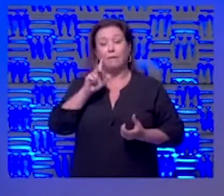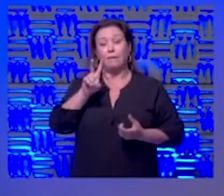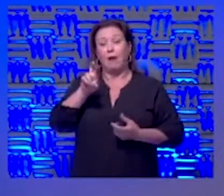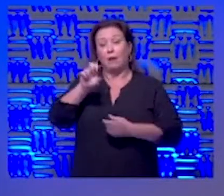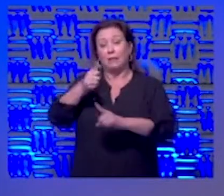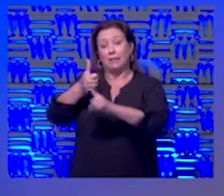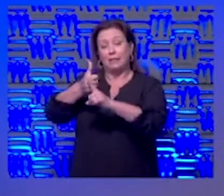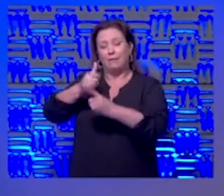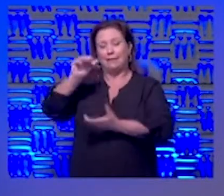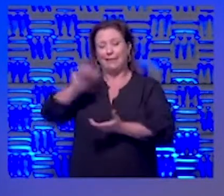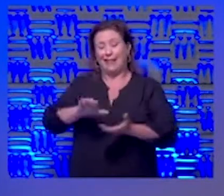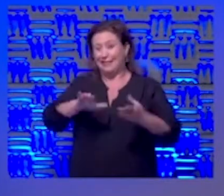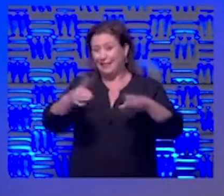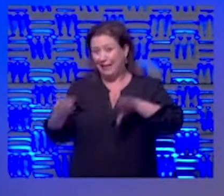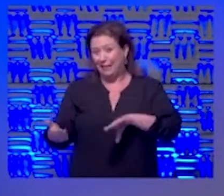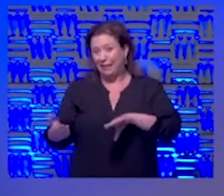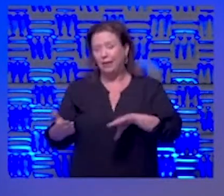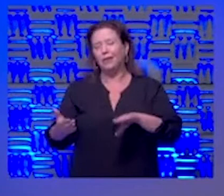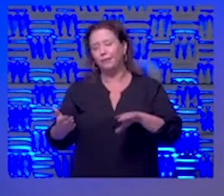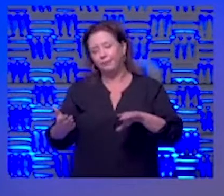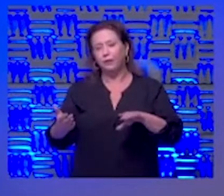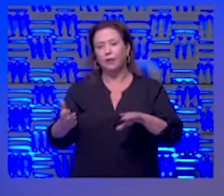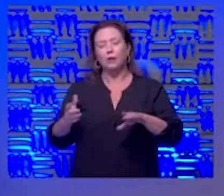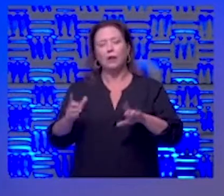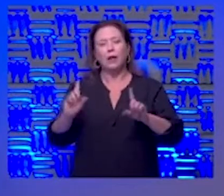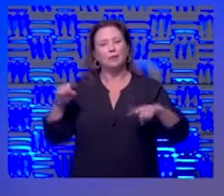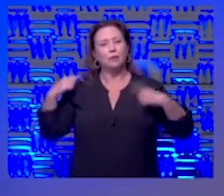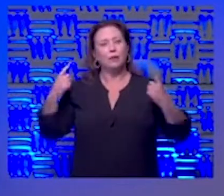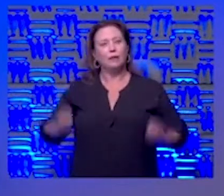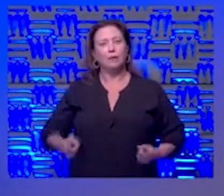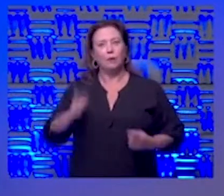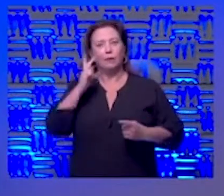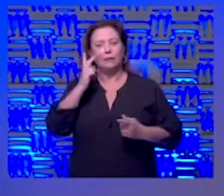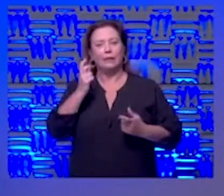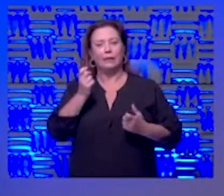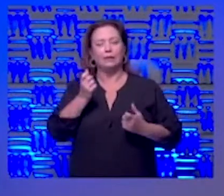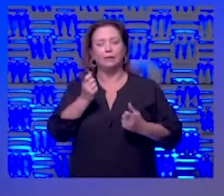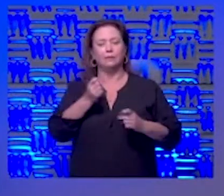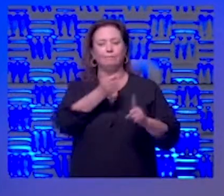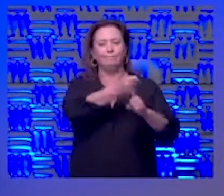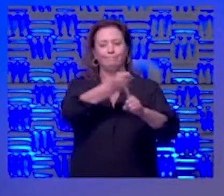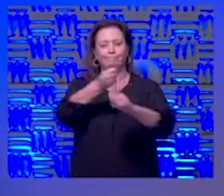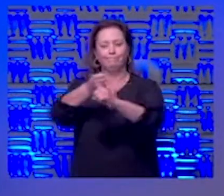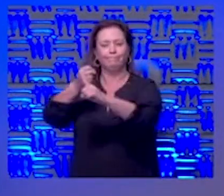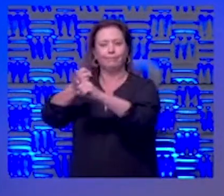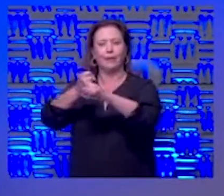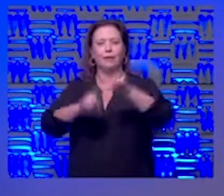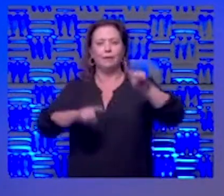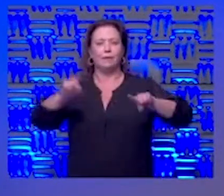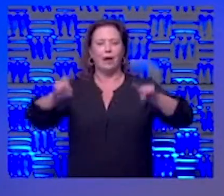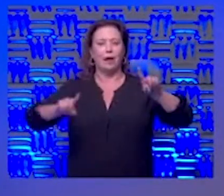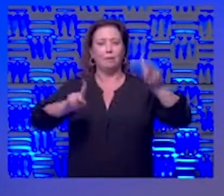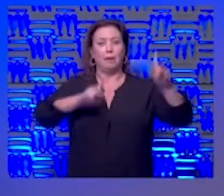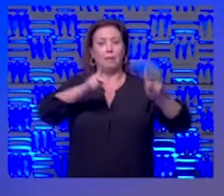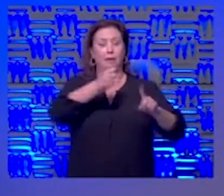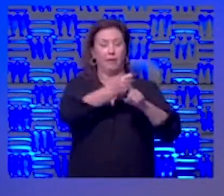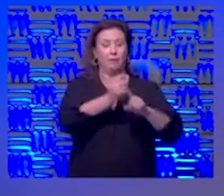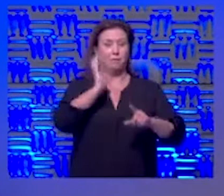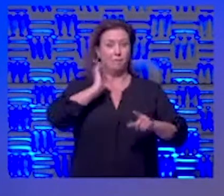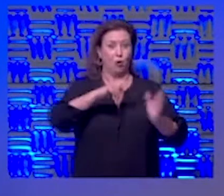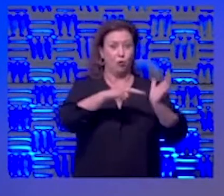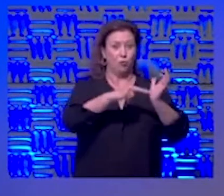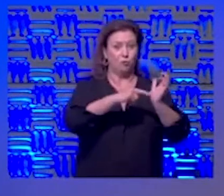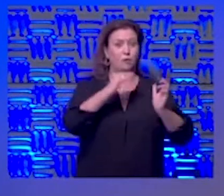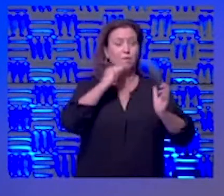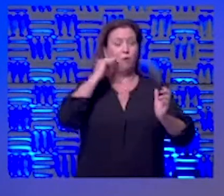lethal, well, I think as we have gotten further into this, we've seen that different populations have been infected. So initially it was certainly the nursing home